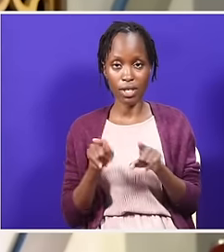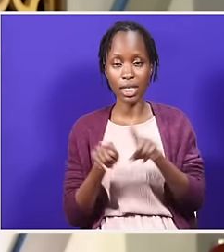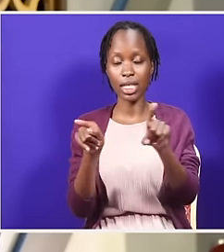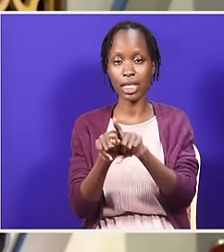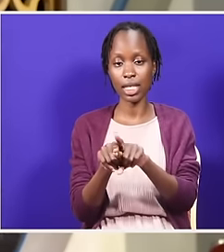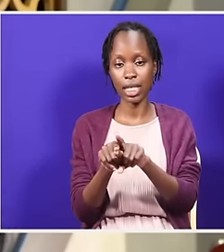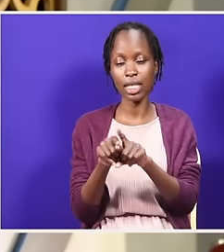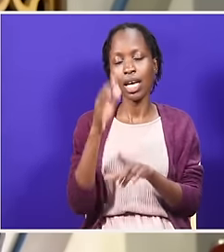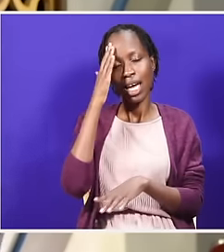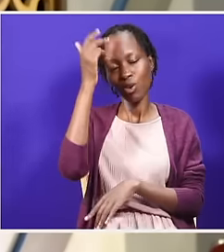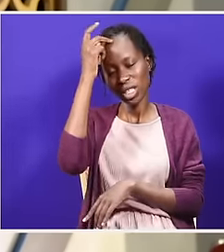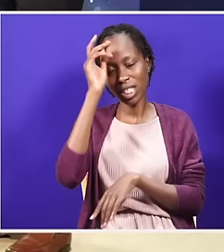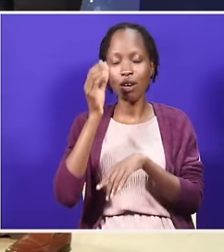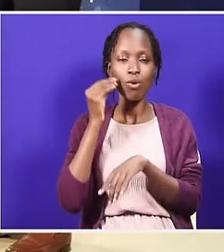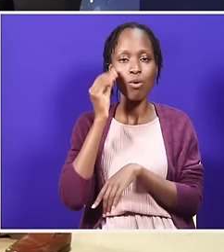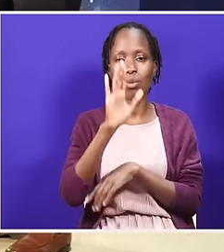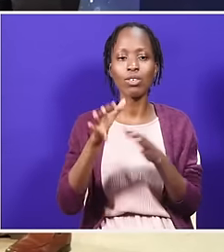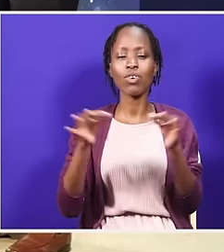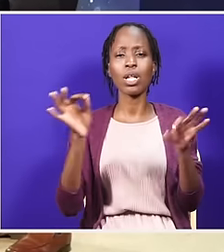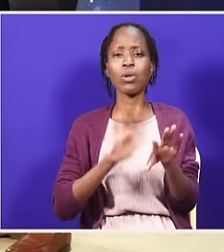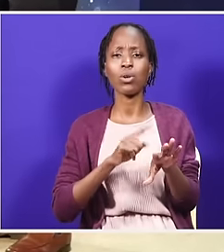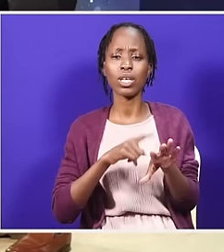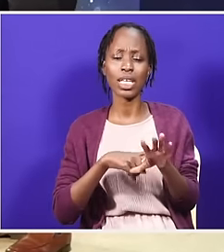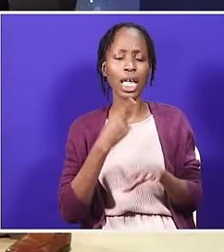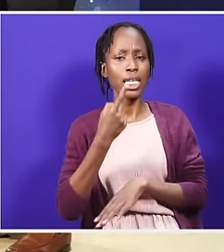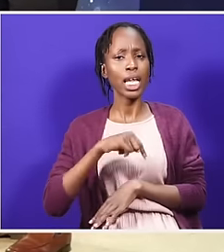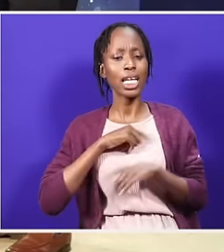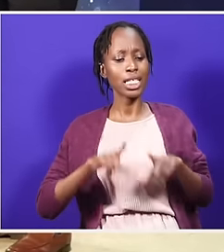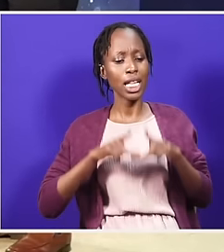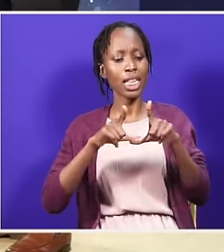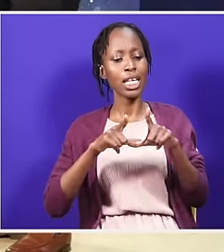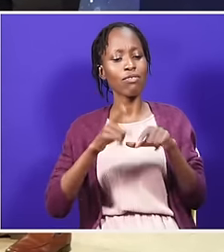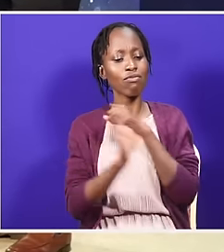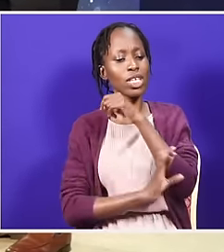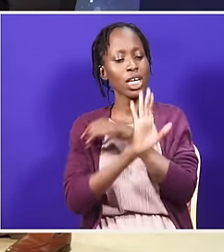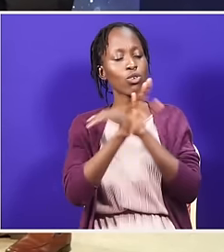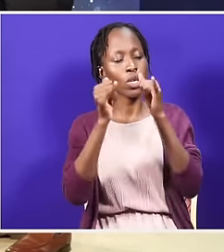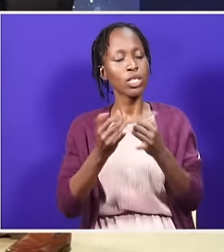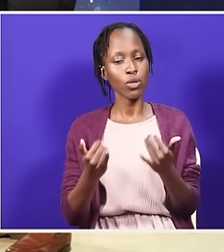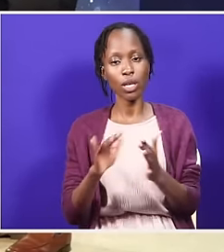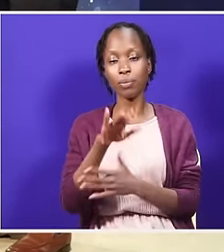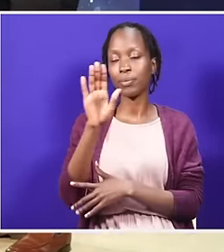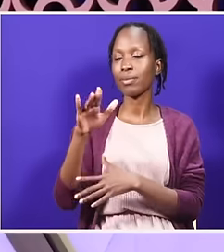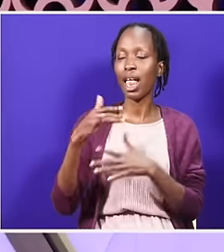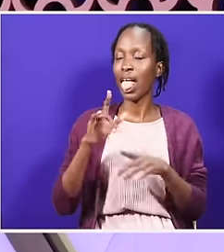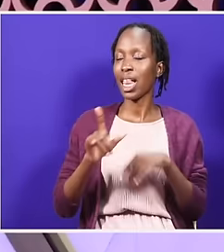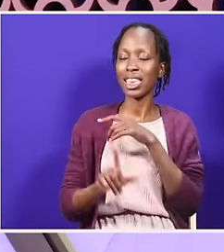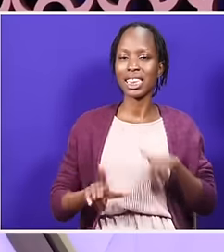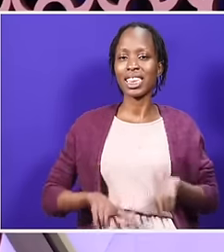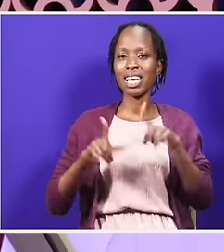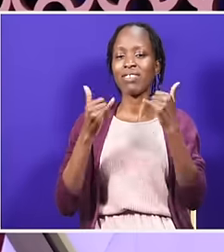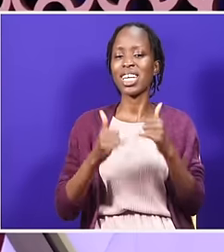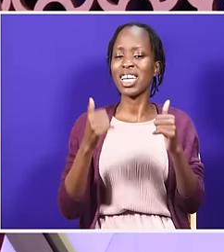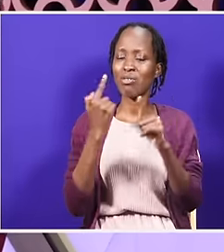is home and has it been is. Home for a long, long time. Tell us about life in Slovakia. Oh, my. Well, it is so